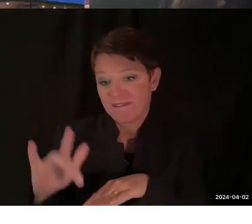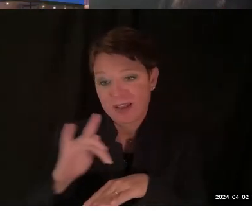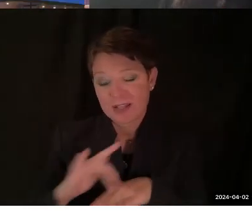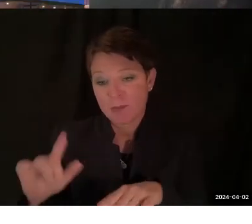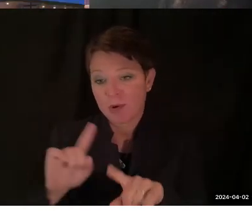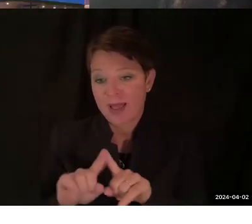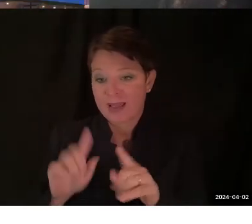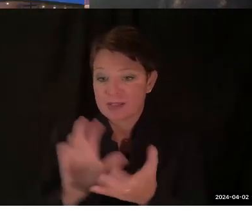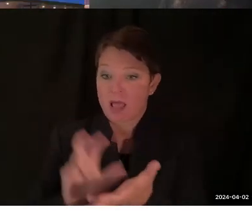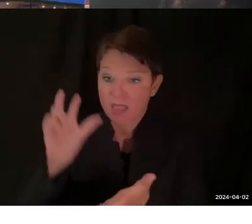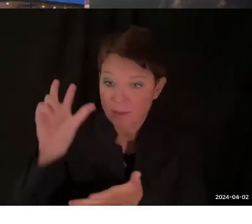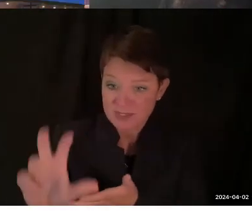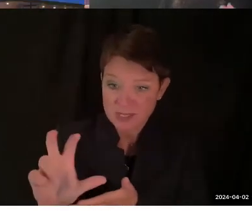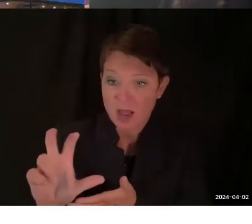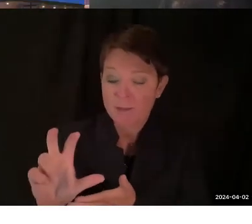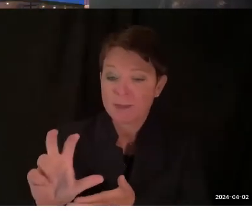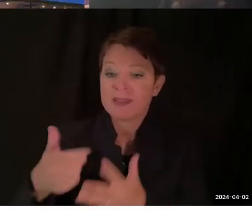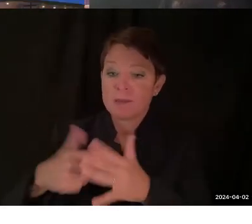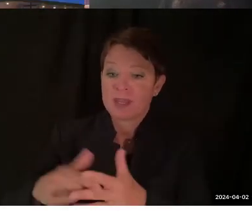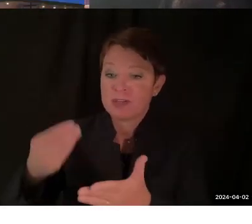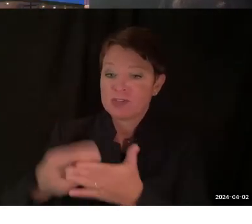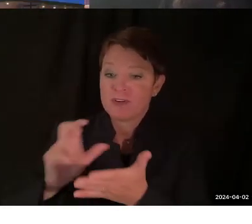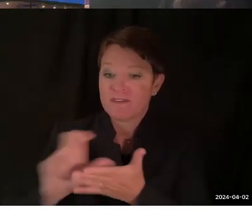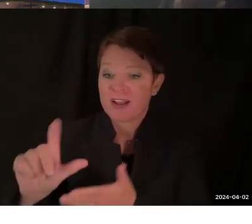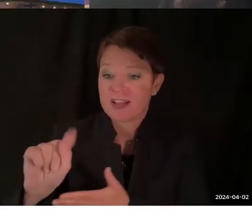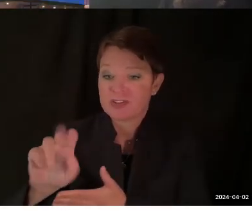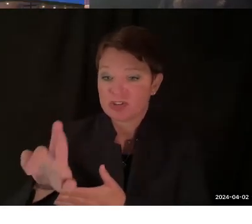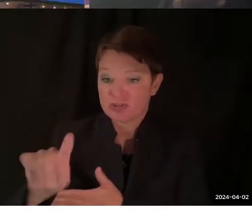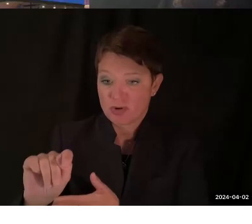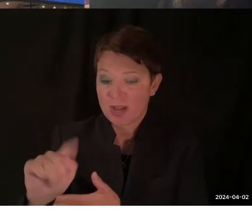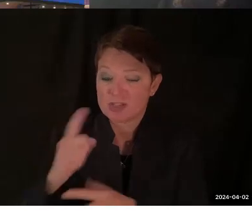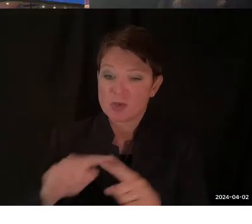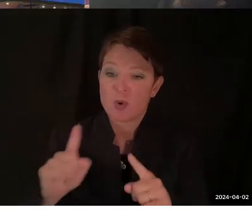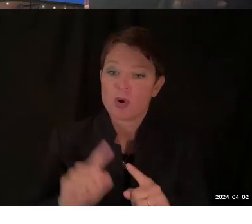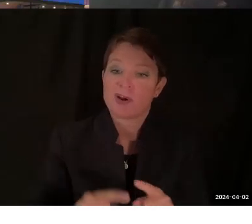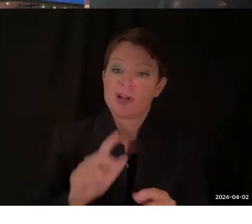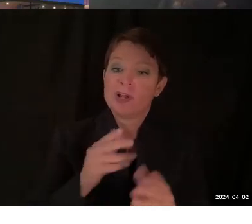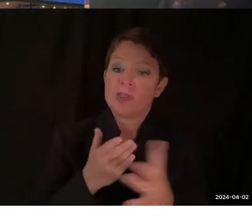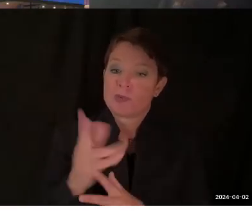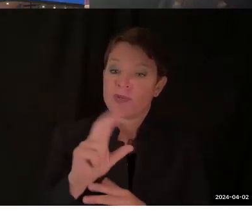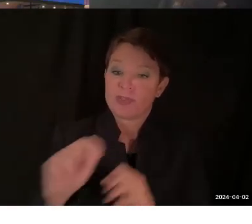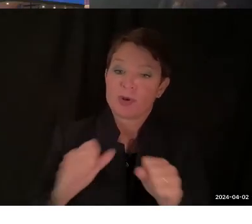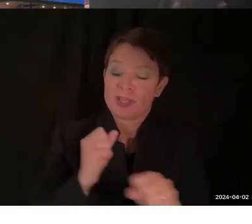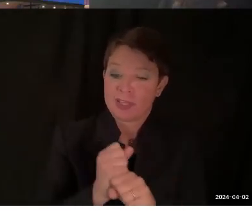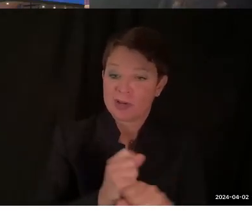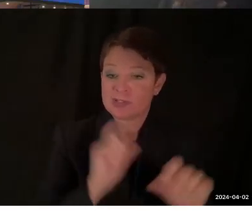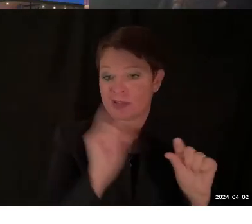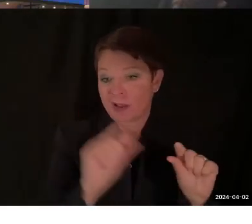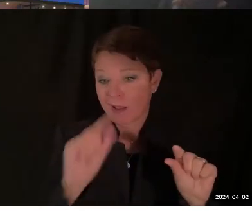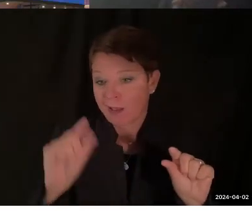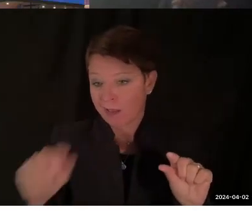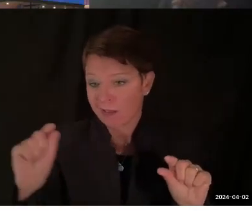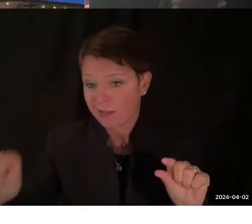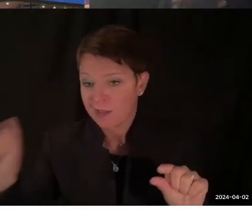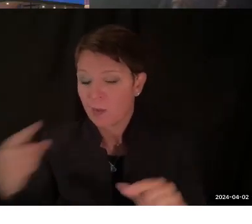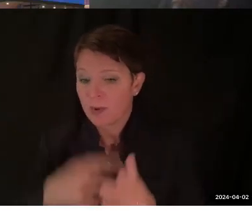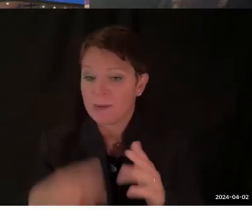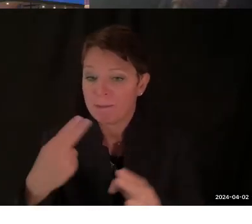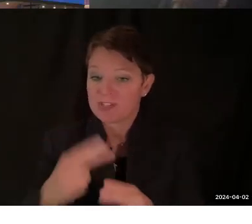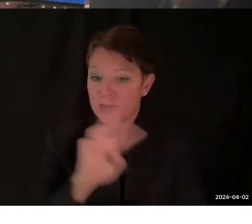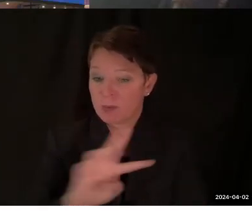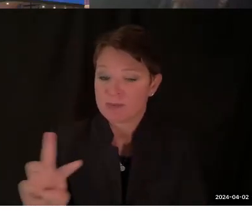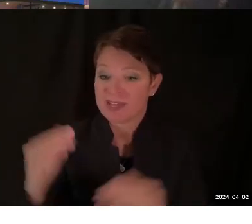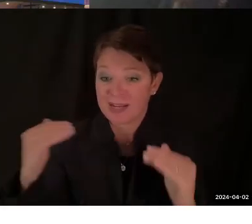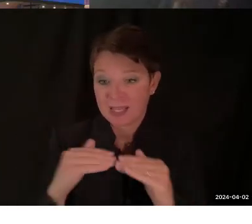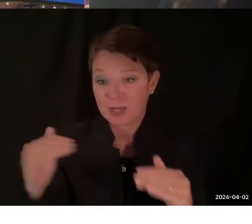as a lump sum upfront to finance a trust, or if it will be spread out over 30 years, which I think it alludes to on your website, which equates